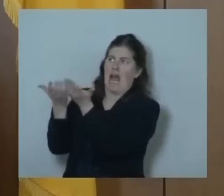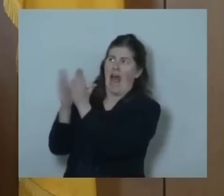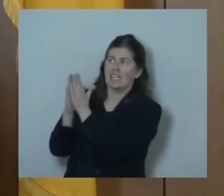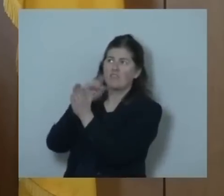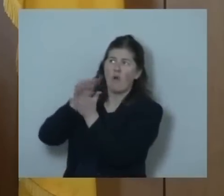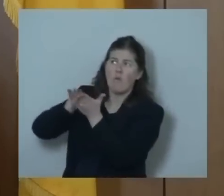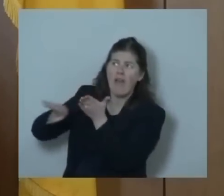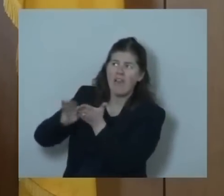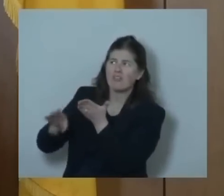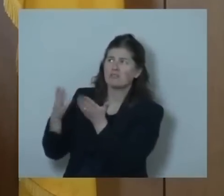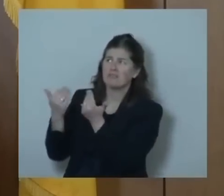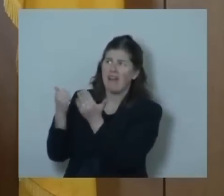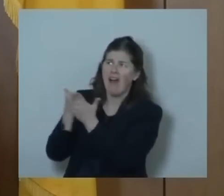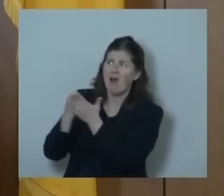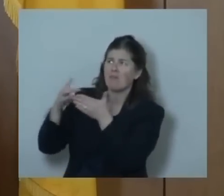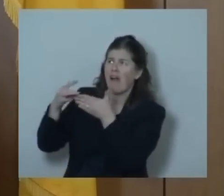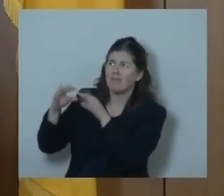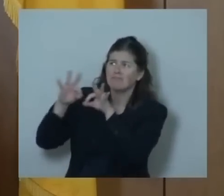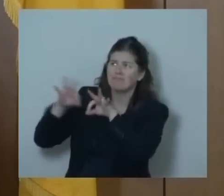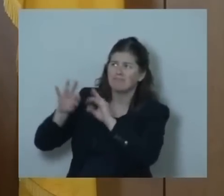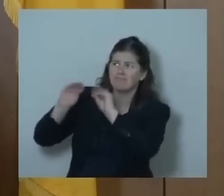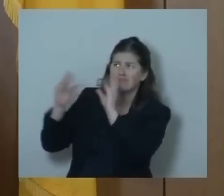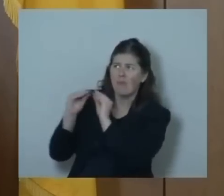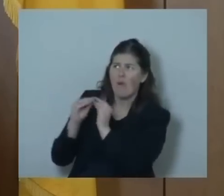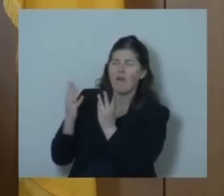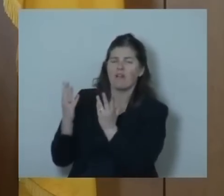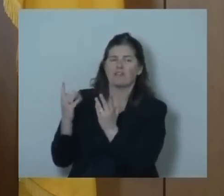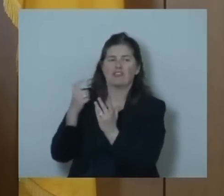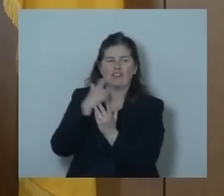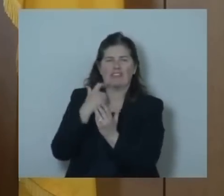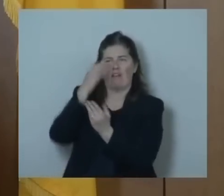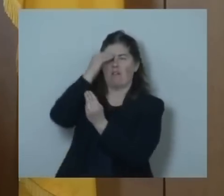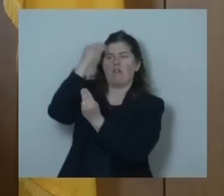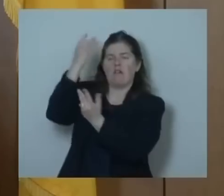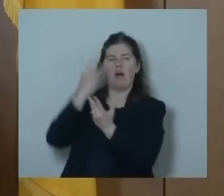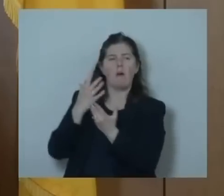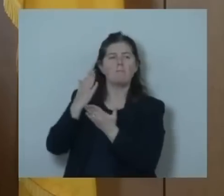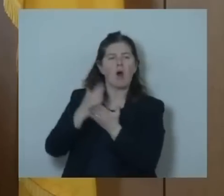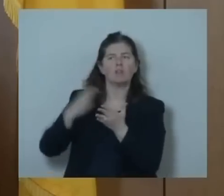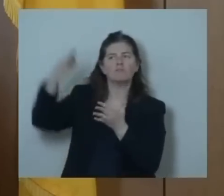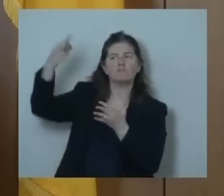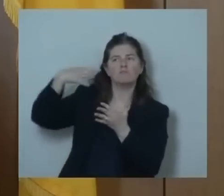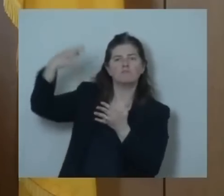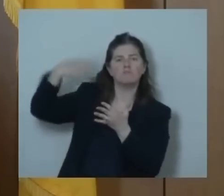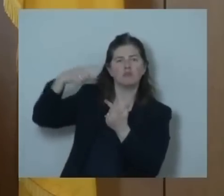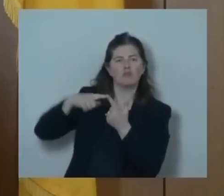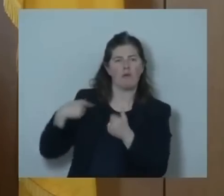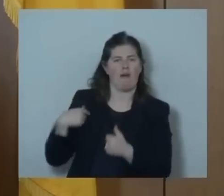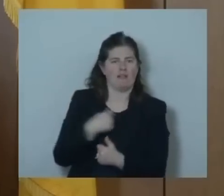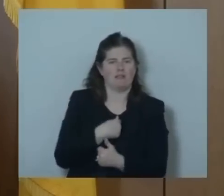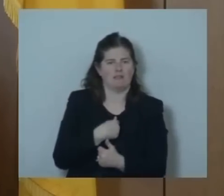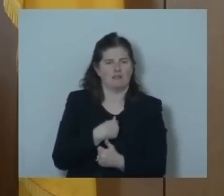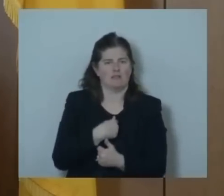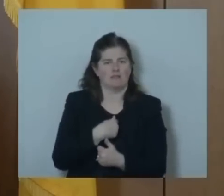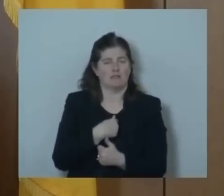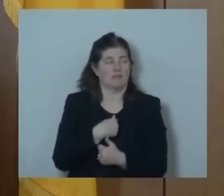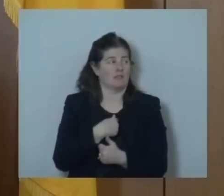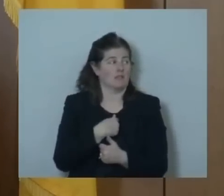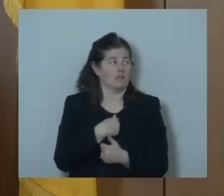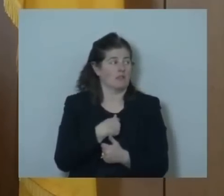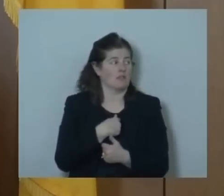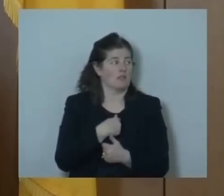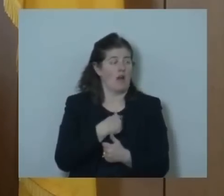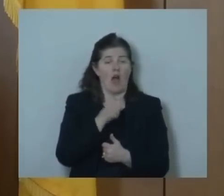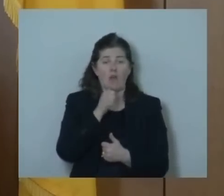and clarity and guidance and just now getting pieces of it. So I don't know but we will have a